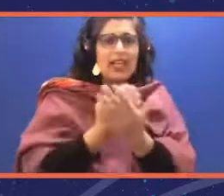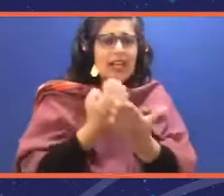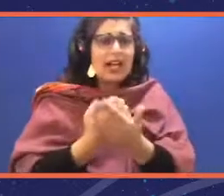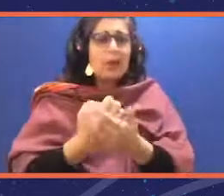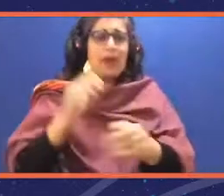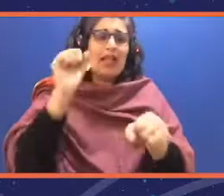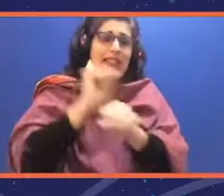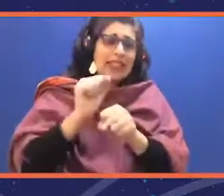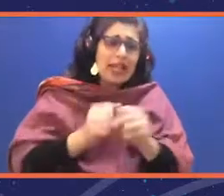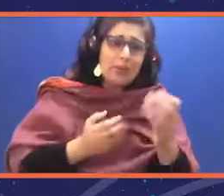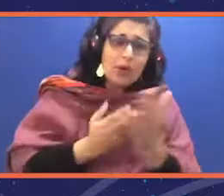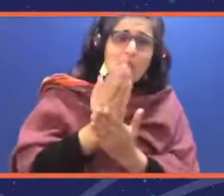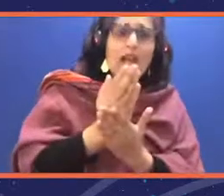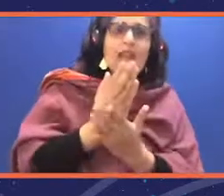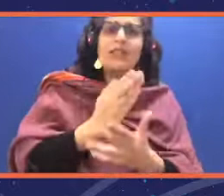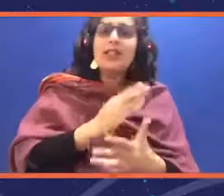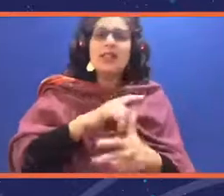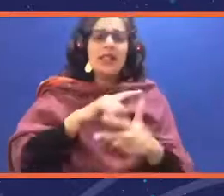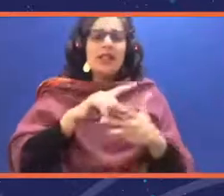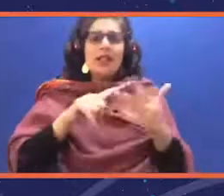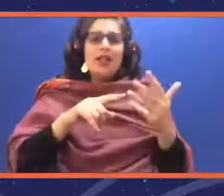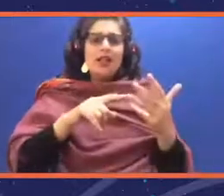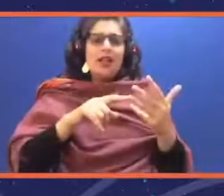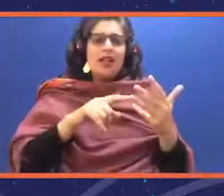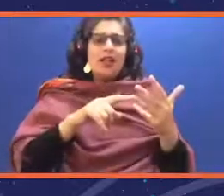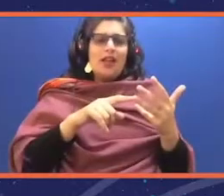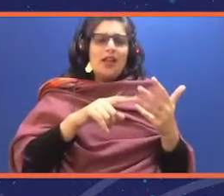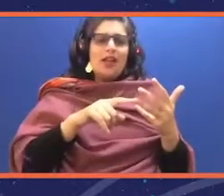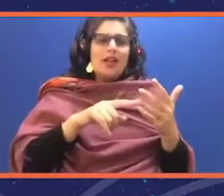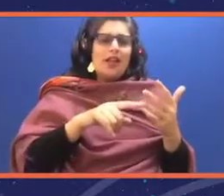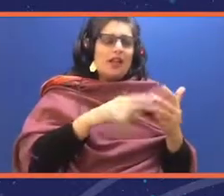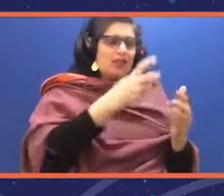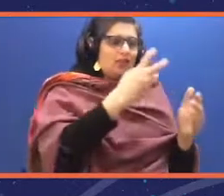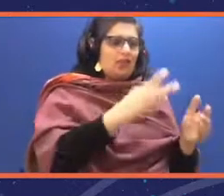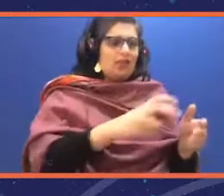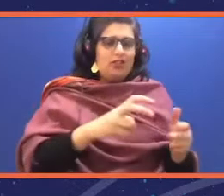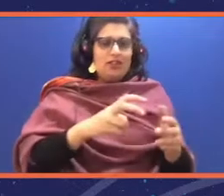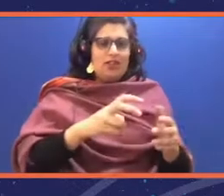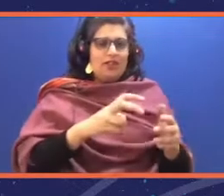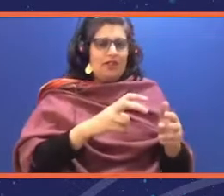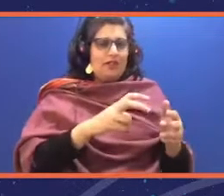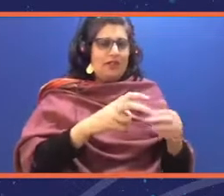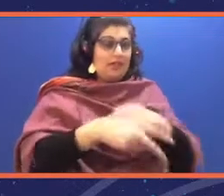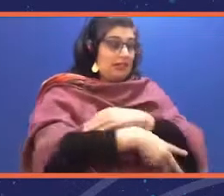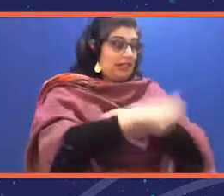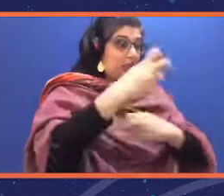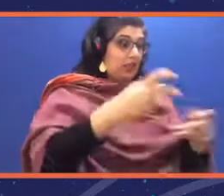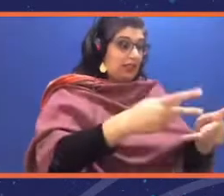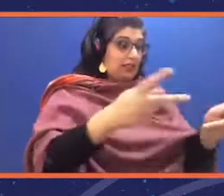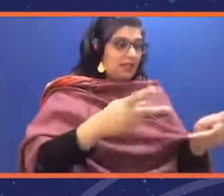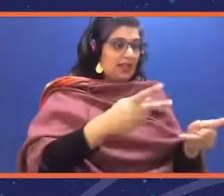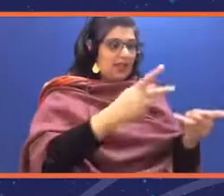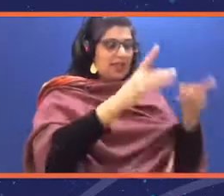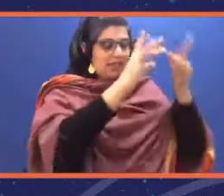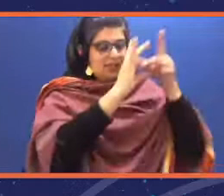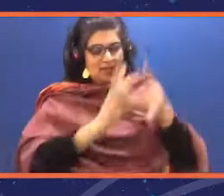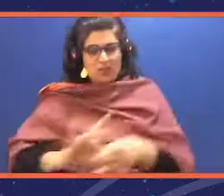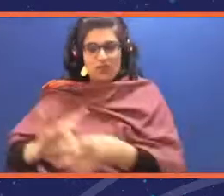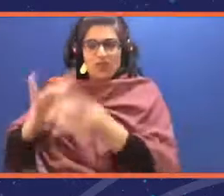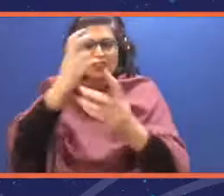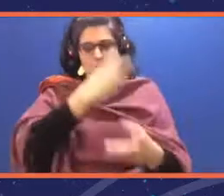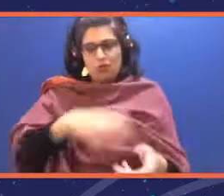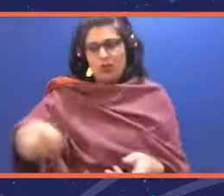it's making a shift to a relational space from an extractive space and from an individualistic space.